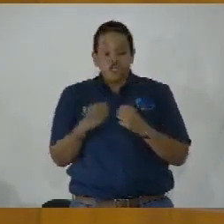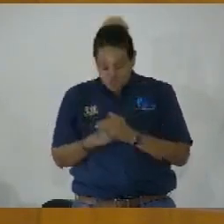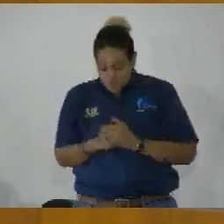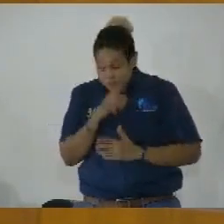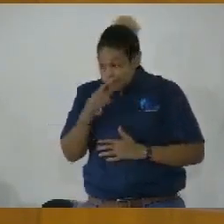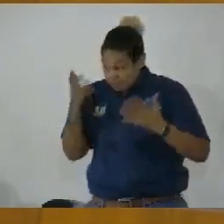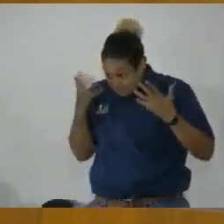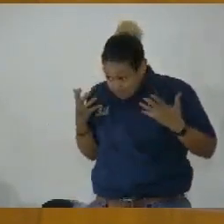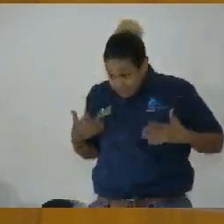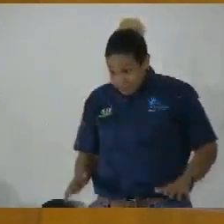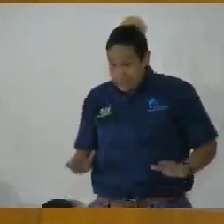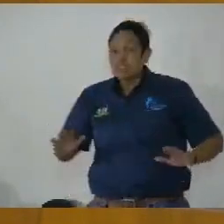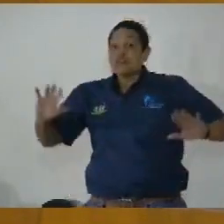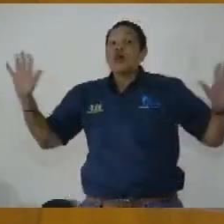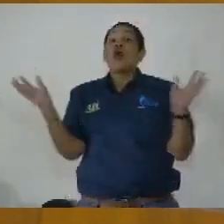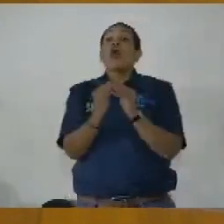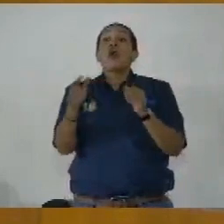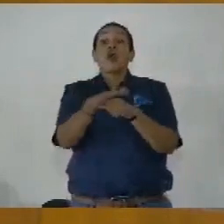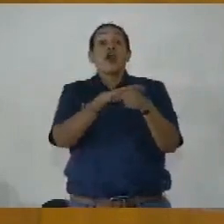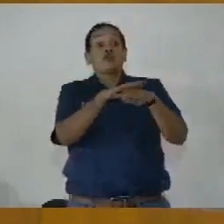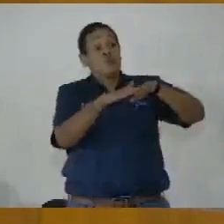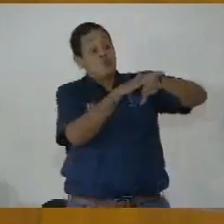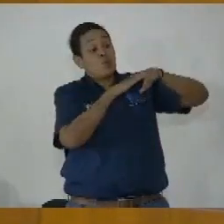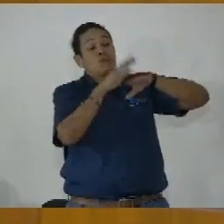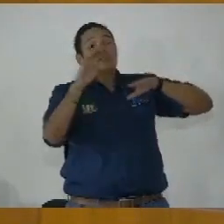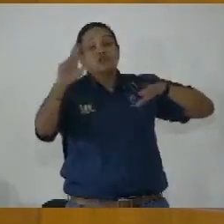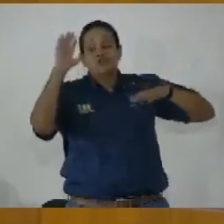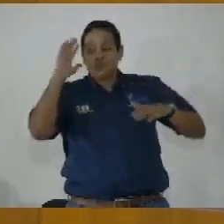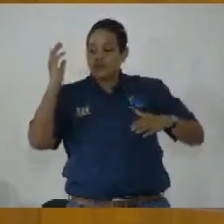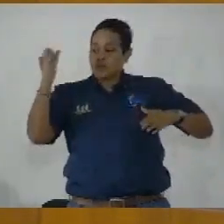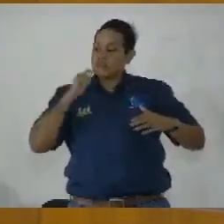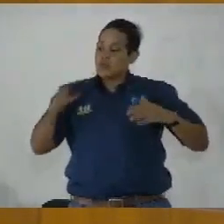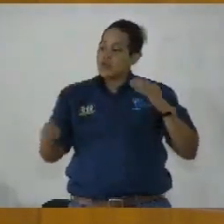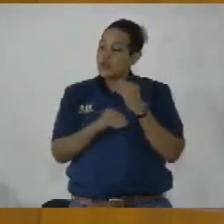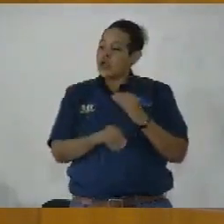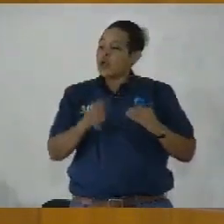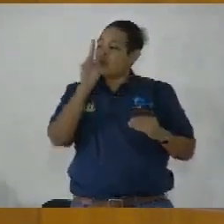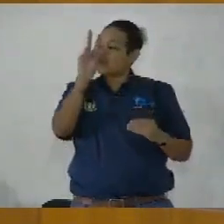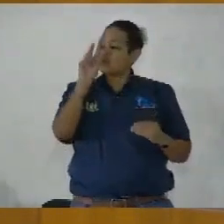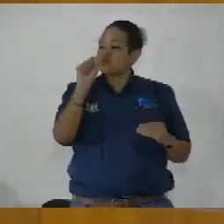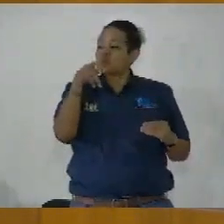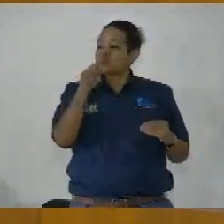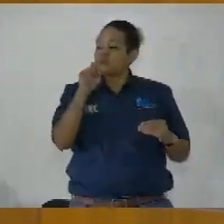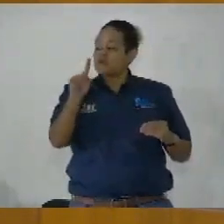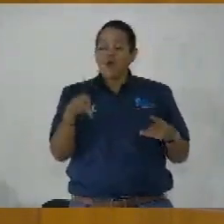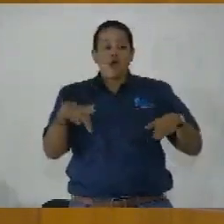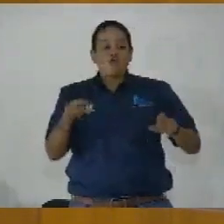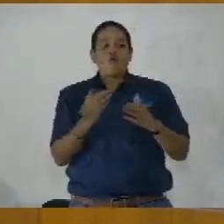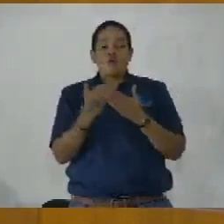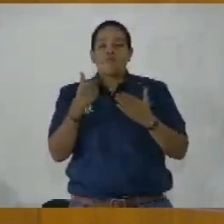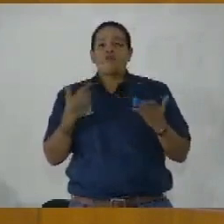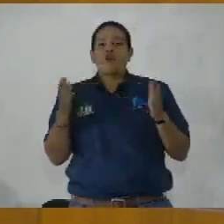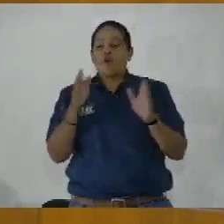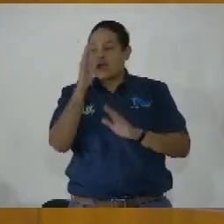the end, all constituencies will get an initial 2 spark roads before